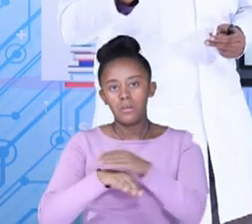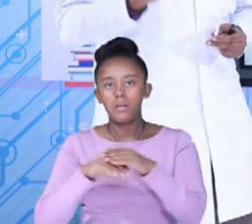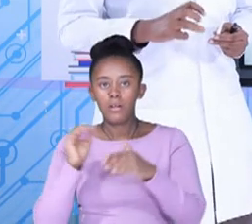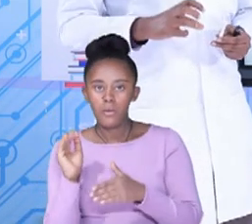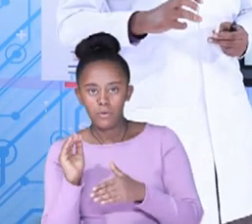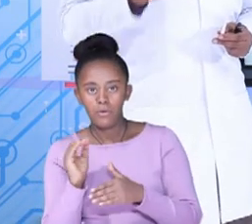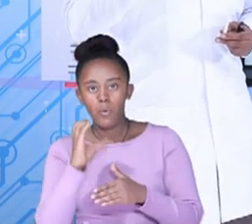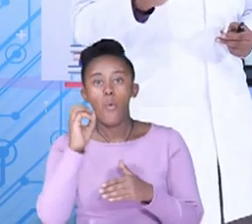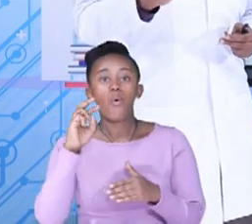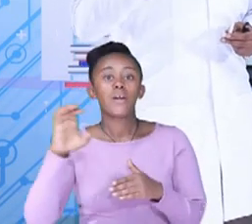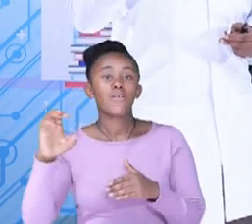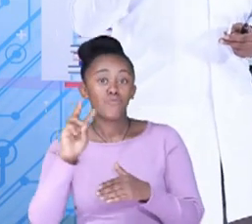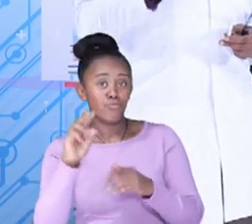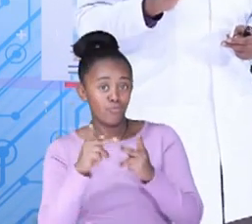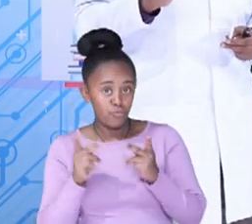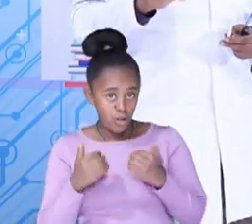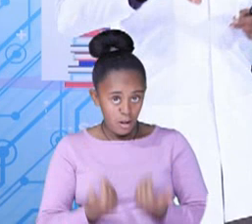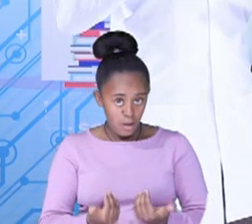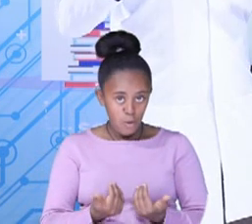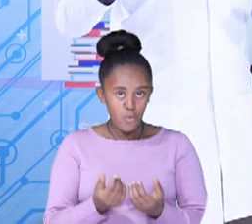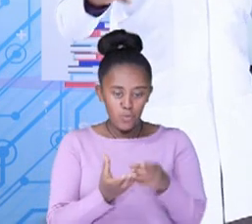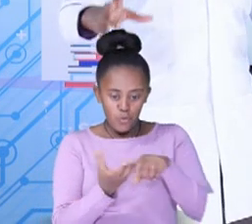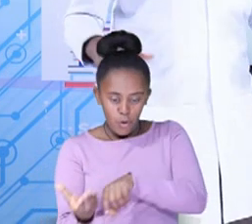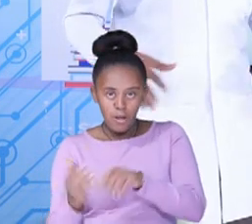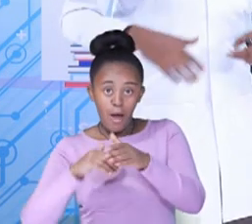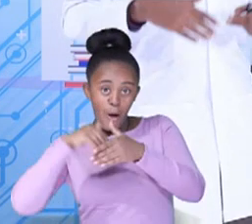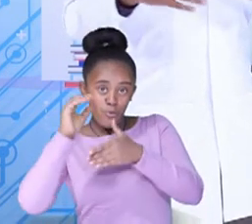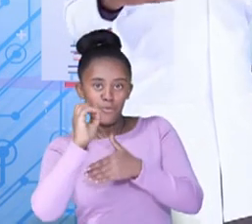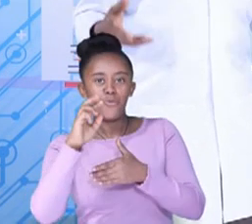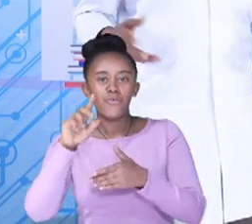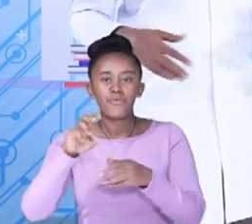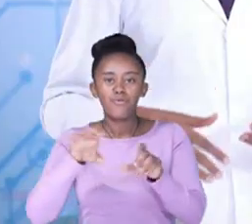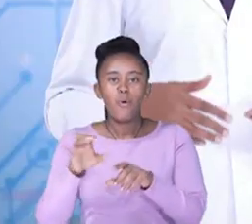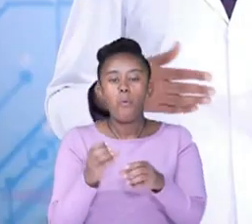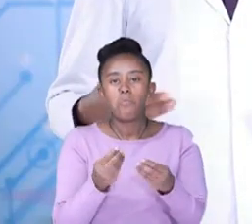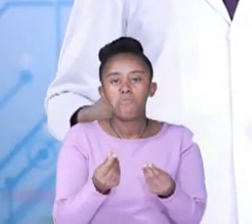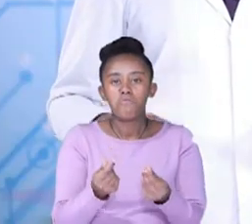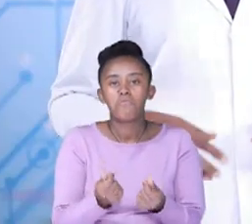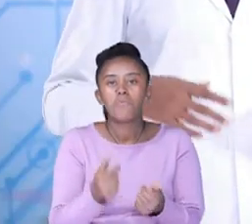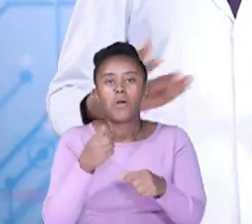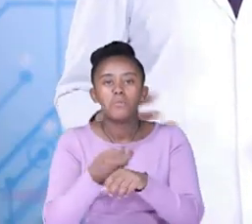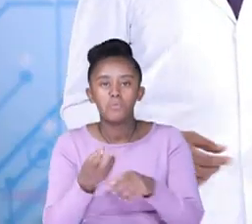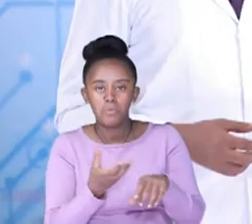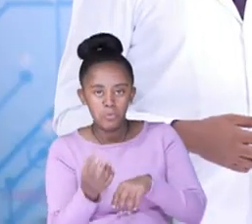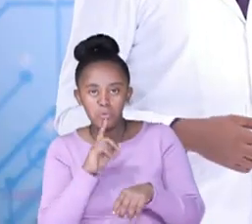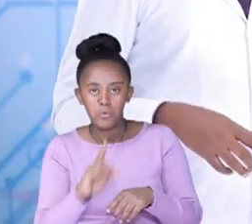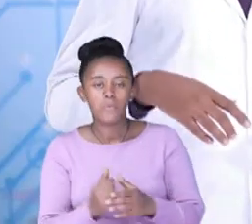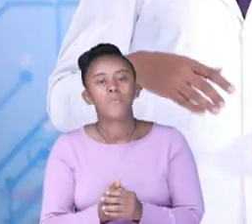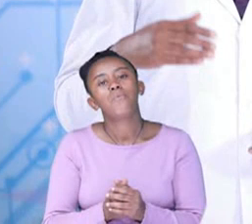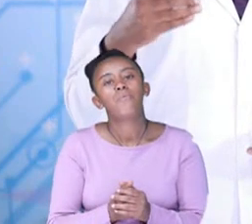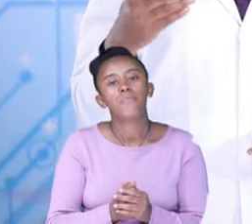core. Inner core is solid. The outer core is molten rock. It's a liquid. It's a molten